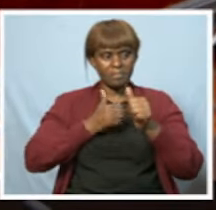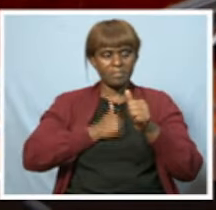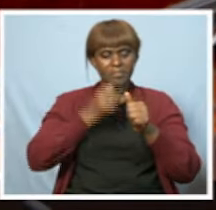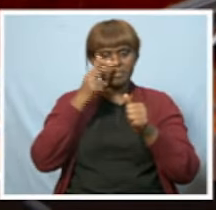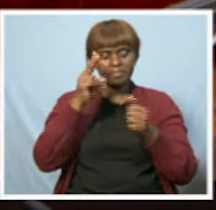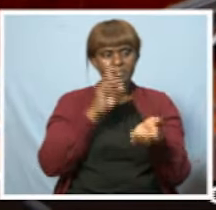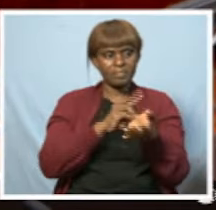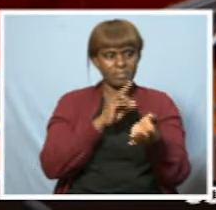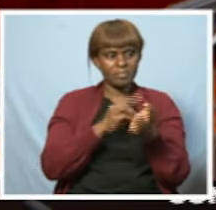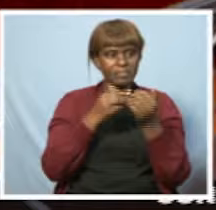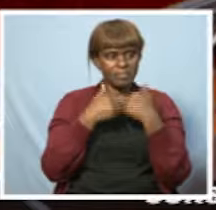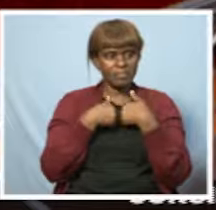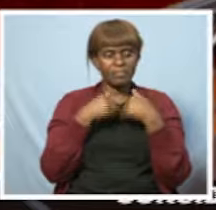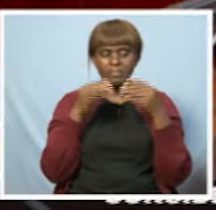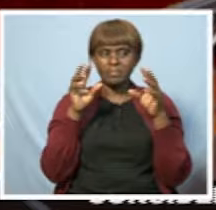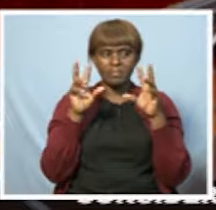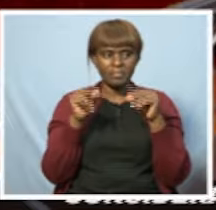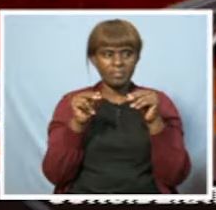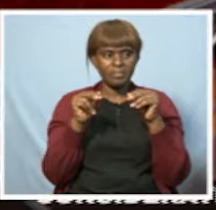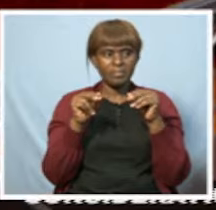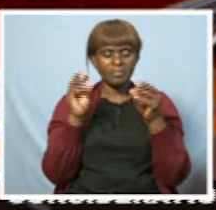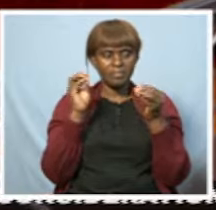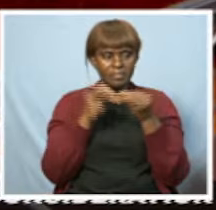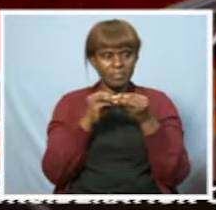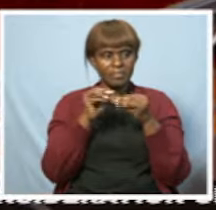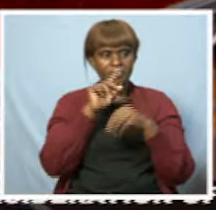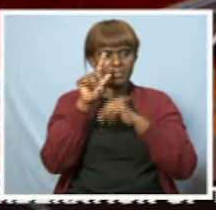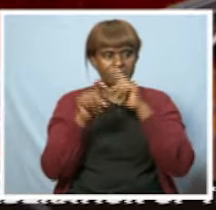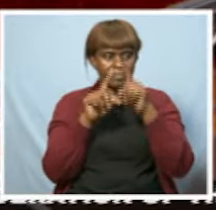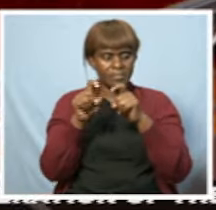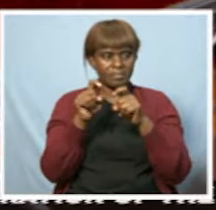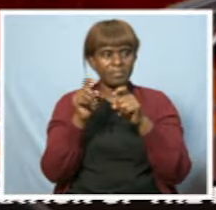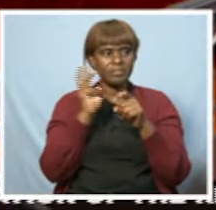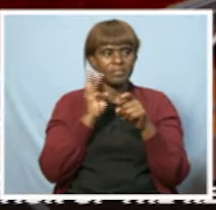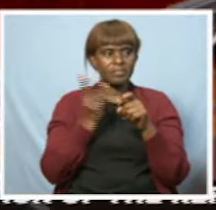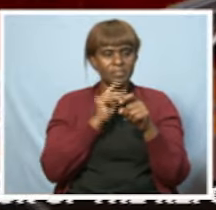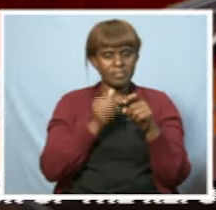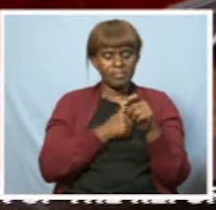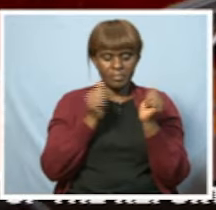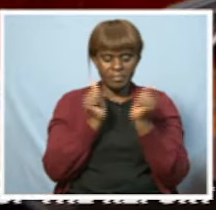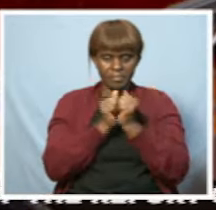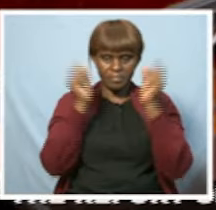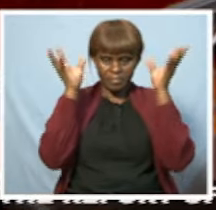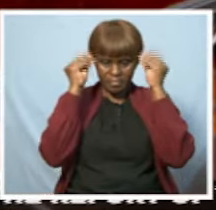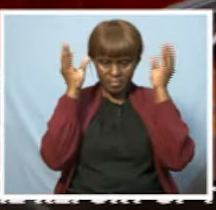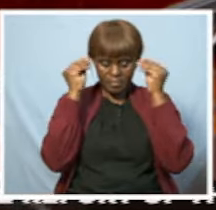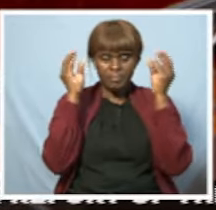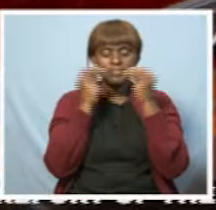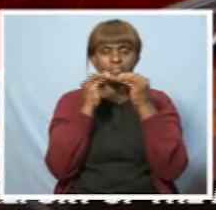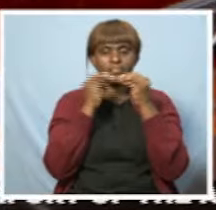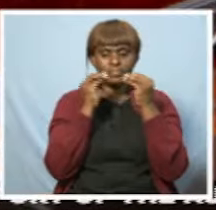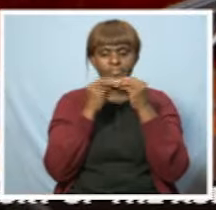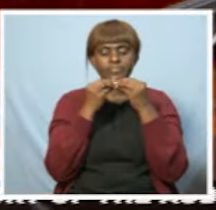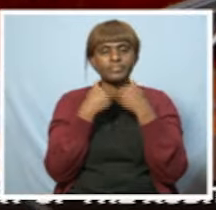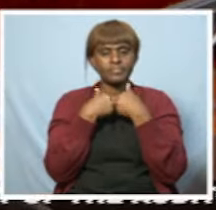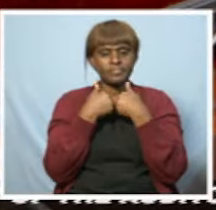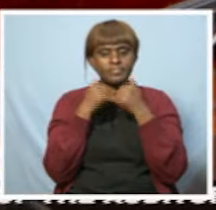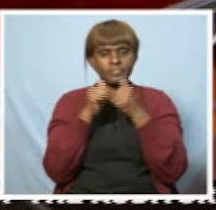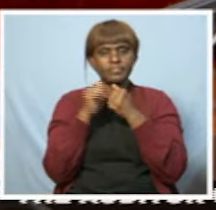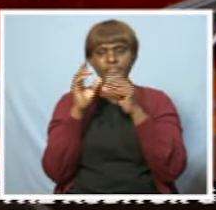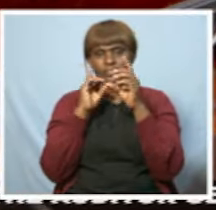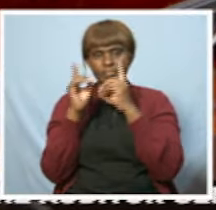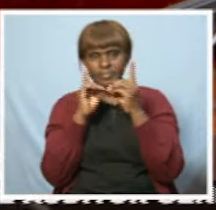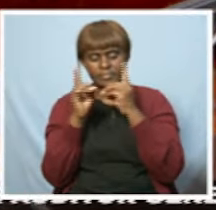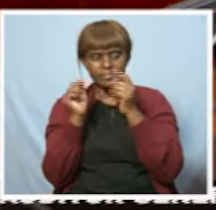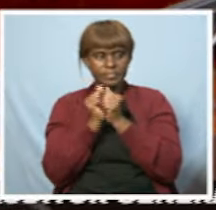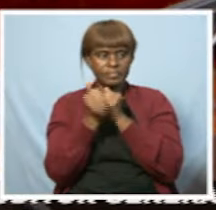doctor has got more questions, but I think with the experience, with the deliberations